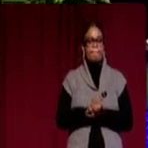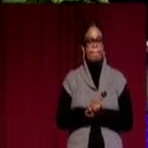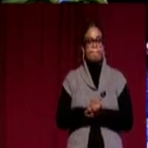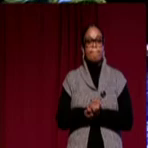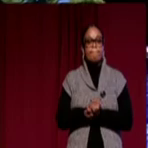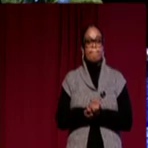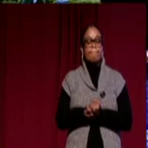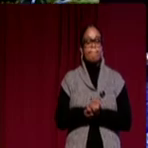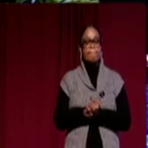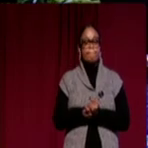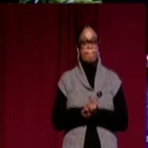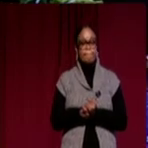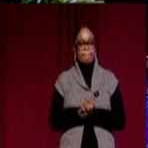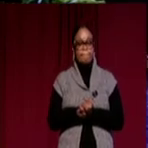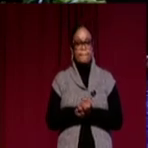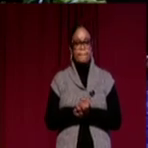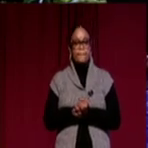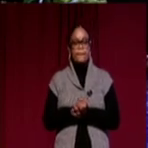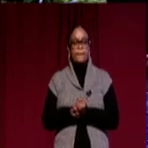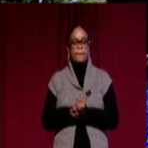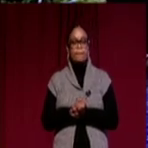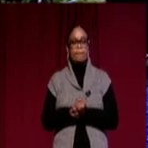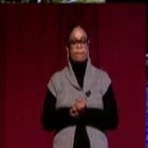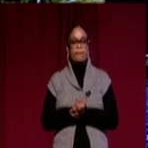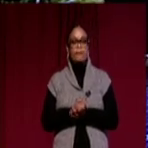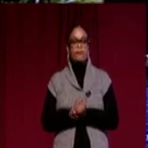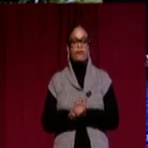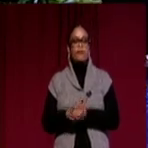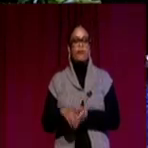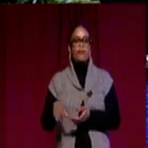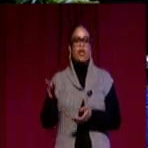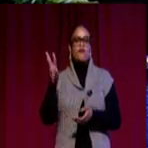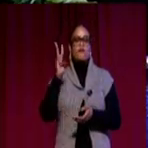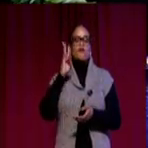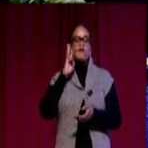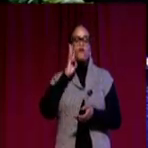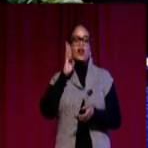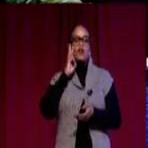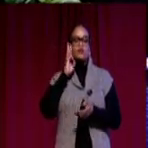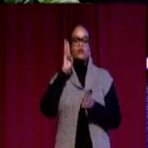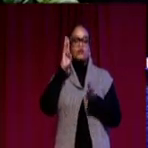There is a